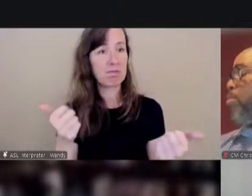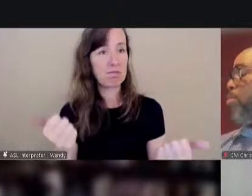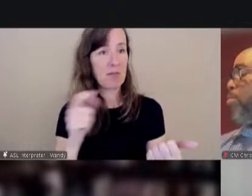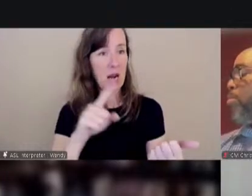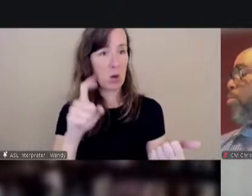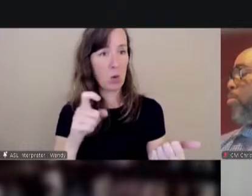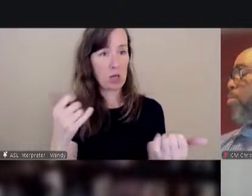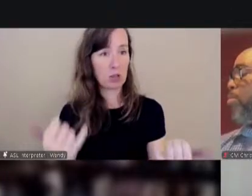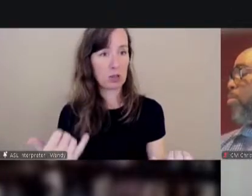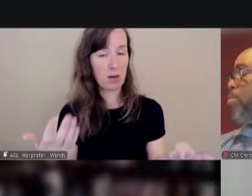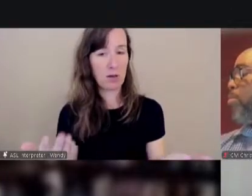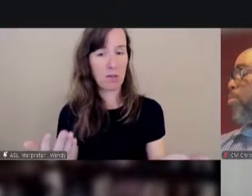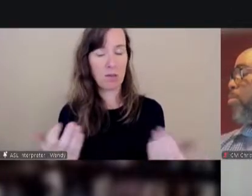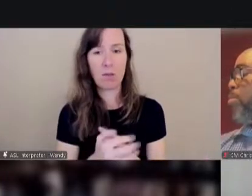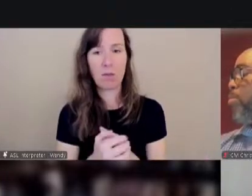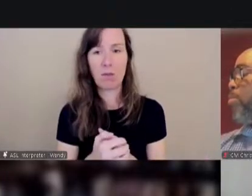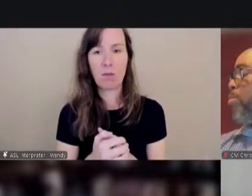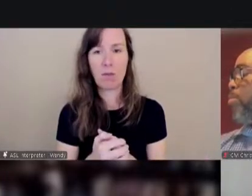now?